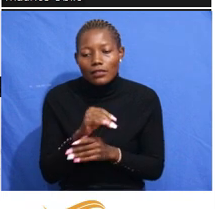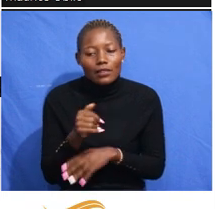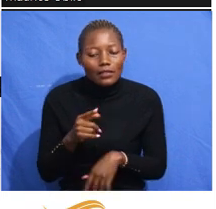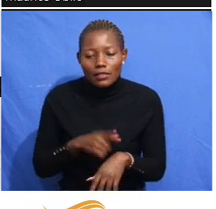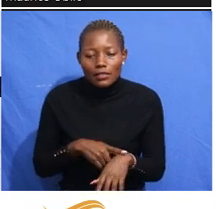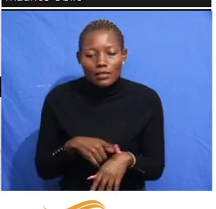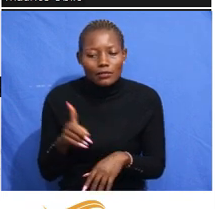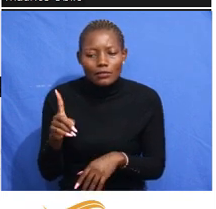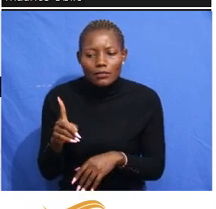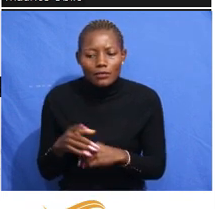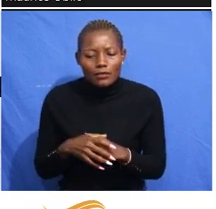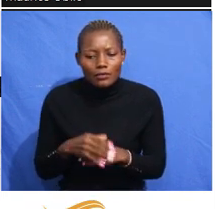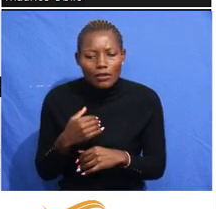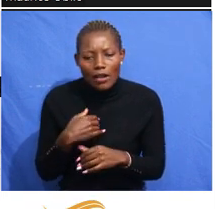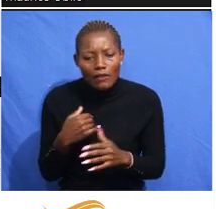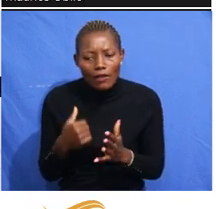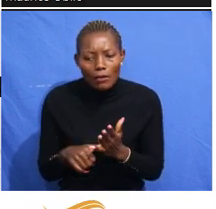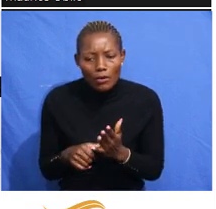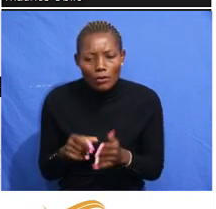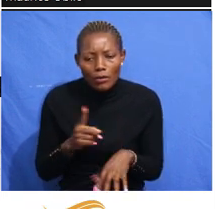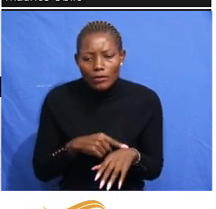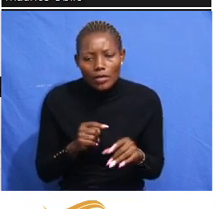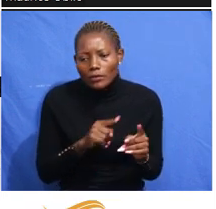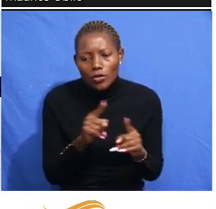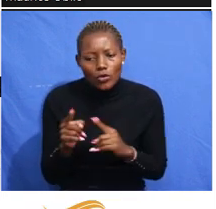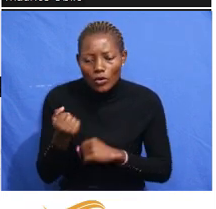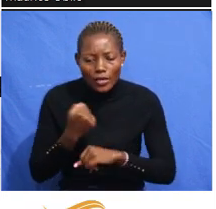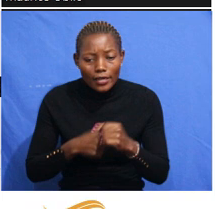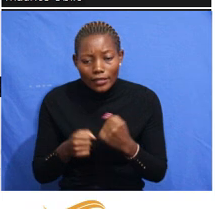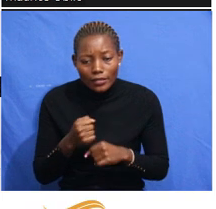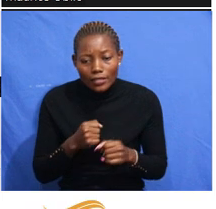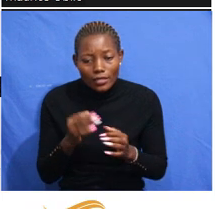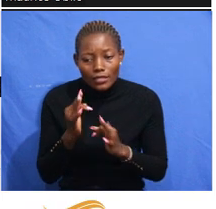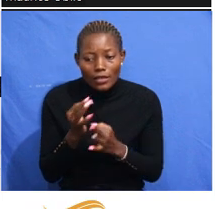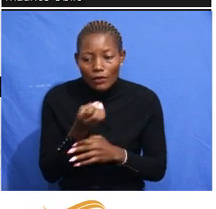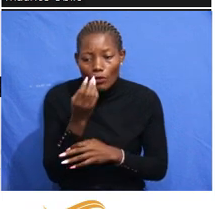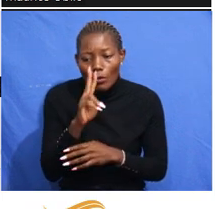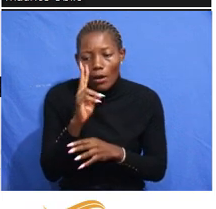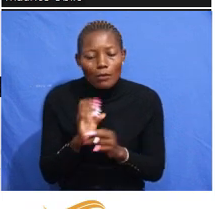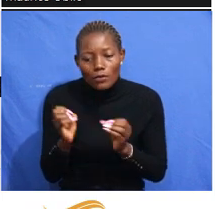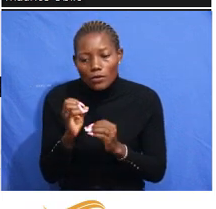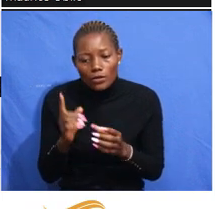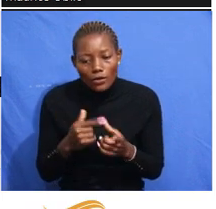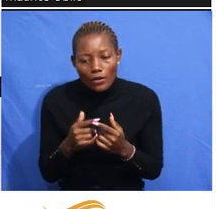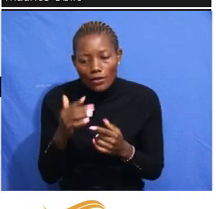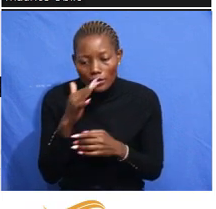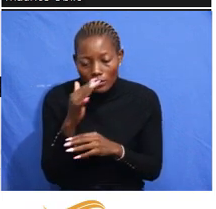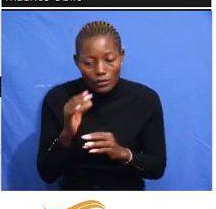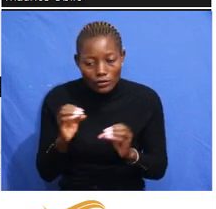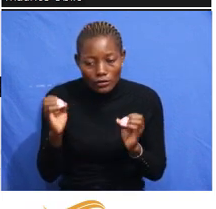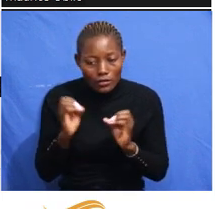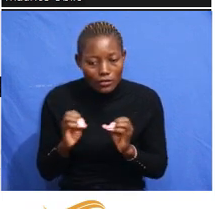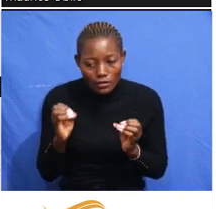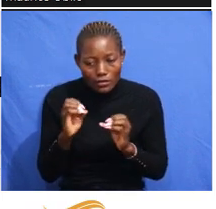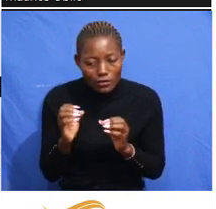pull. When you go and you exercise without warming up, and suddenly oxygen is not available, but